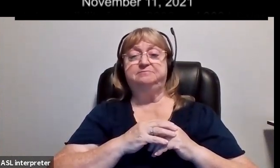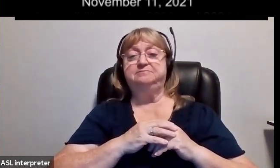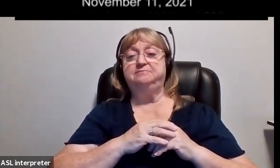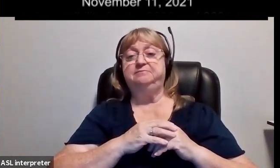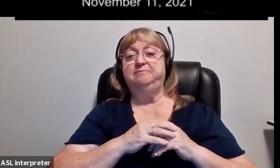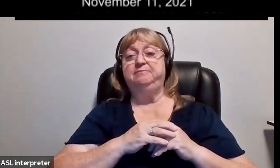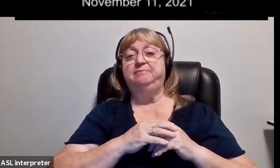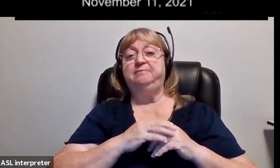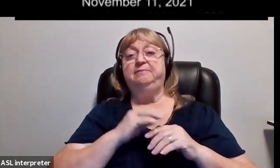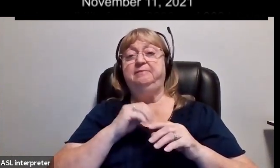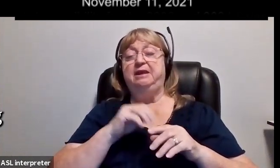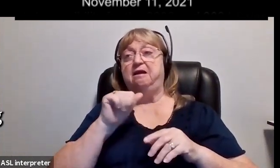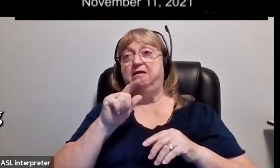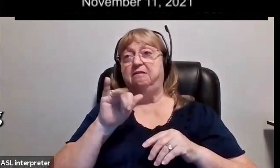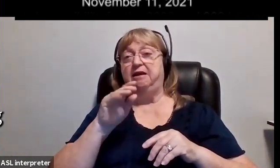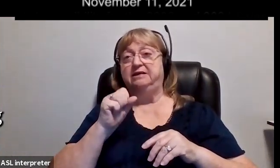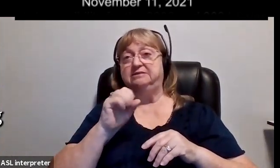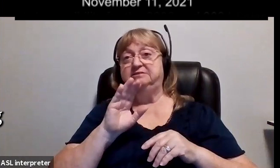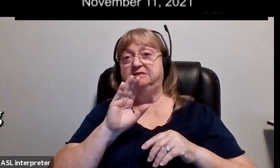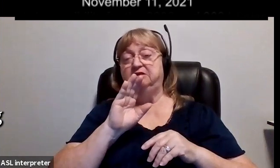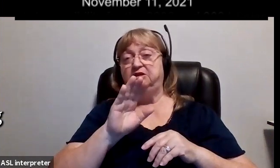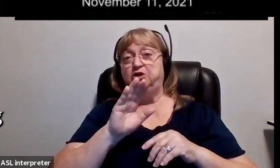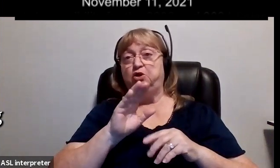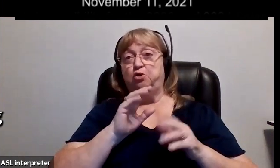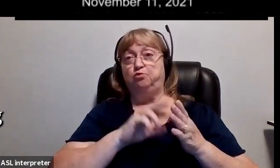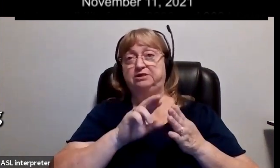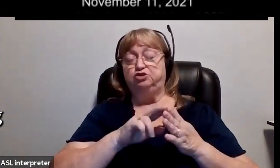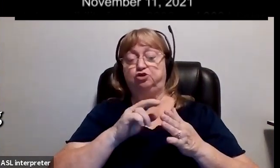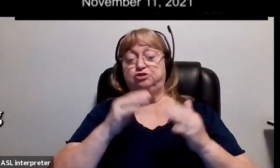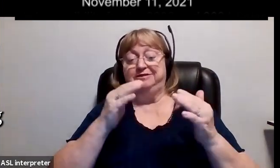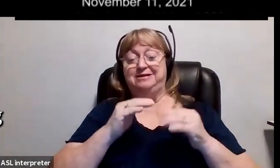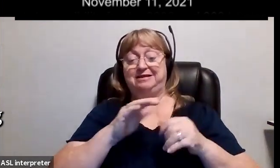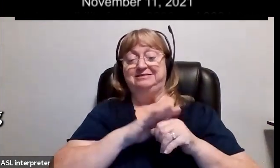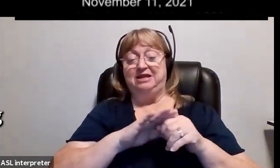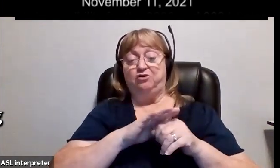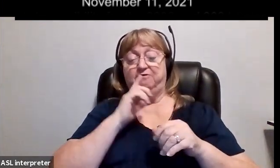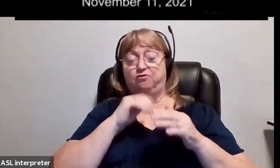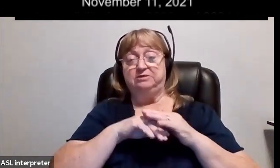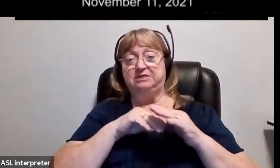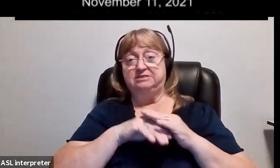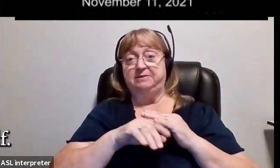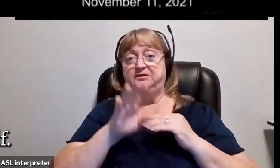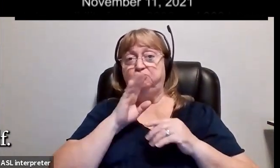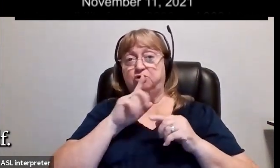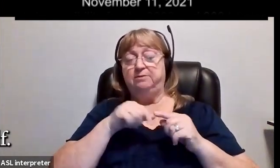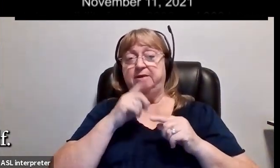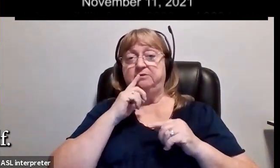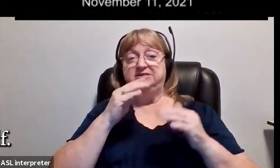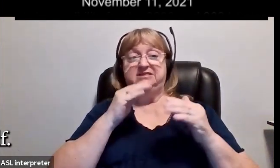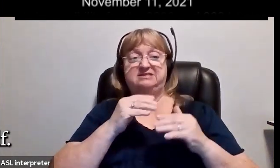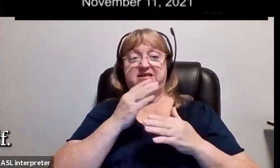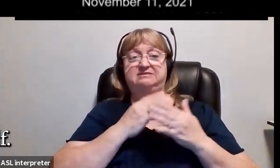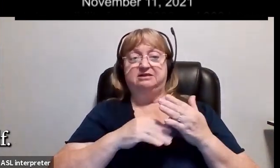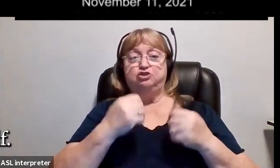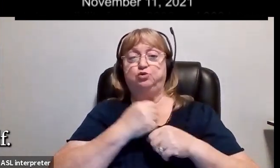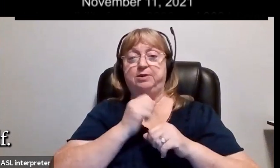in Elias's research, the next area that they're talking about of accessibility is this next section is